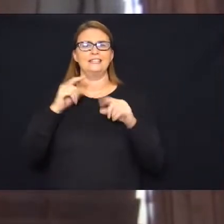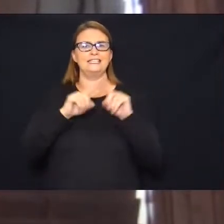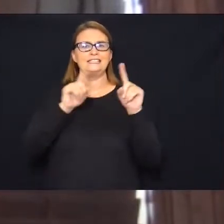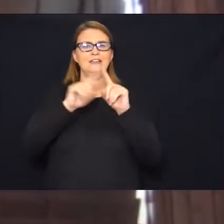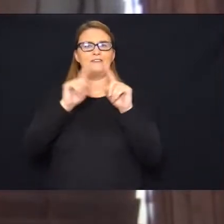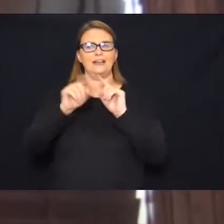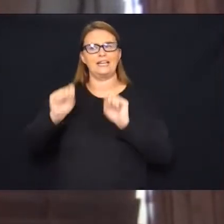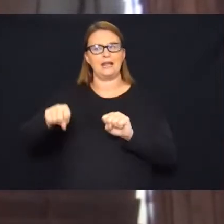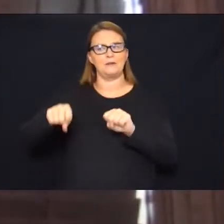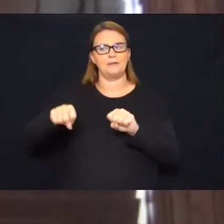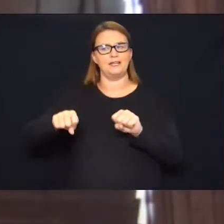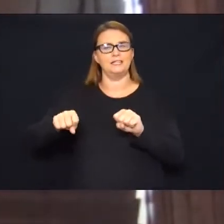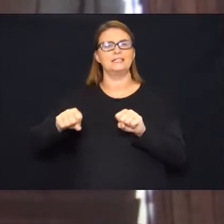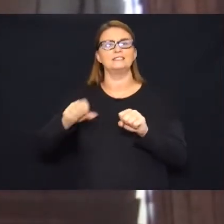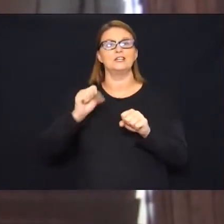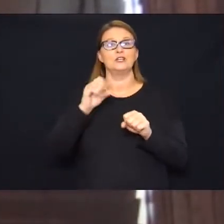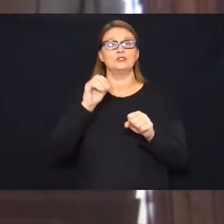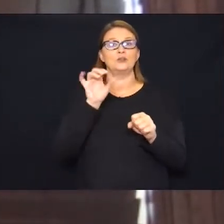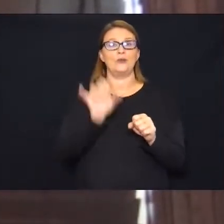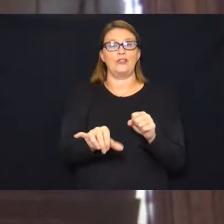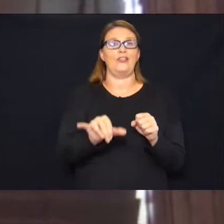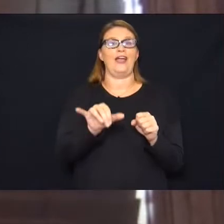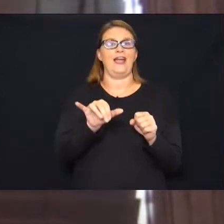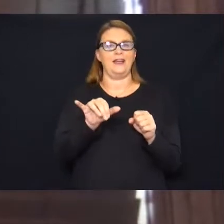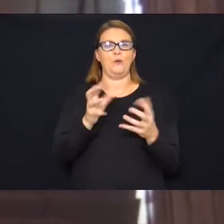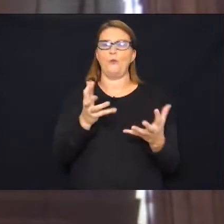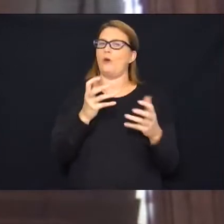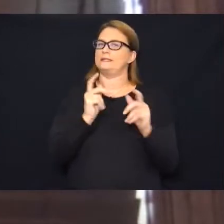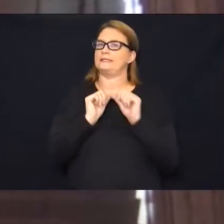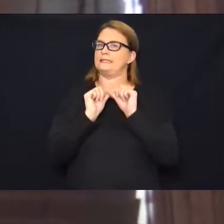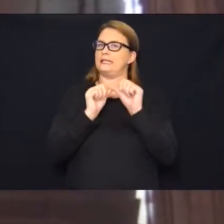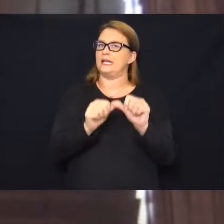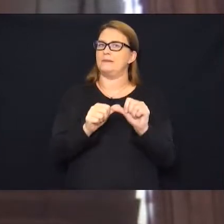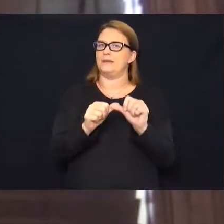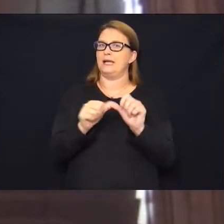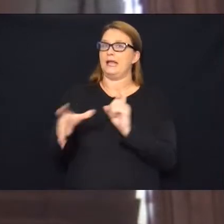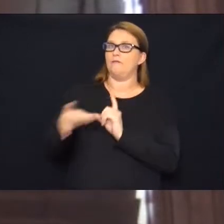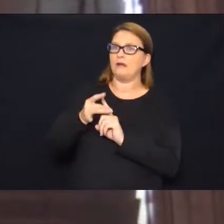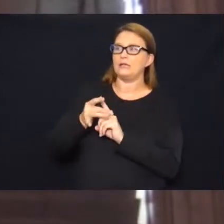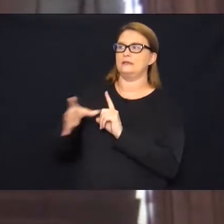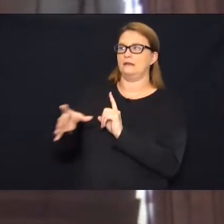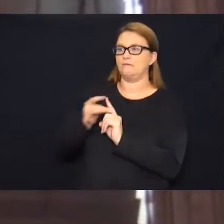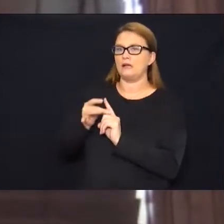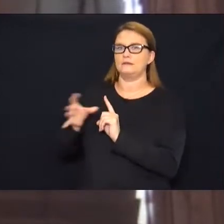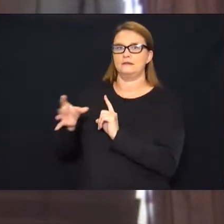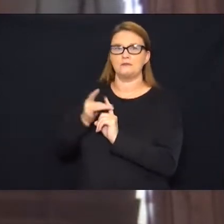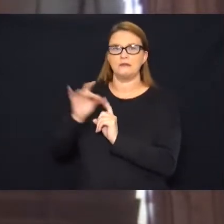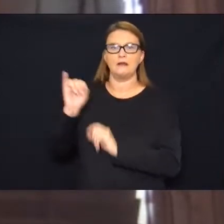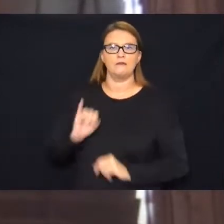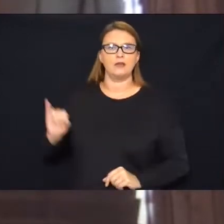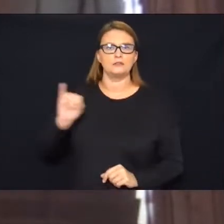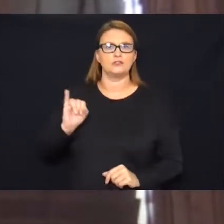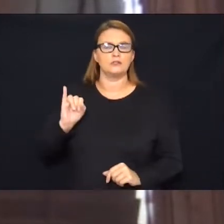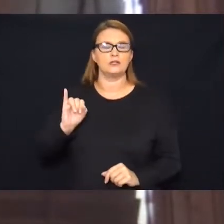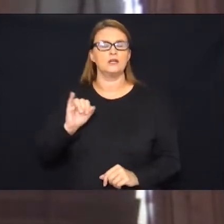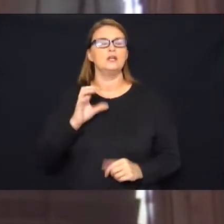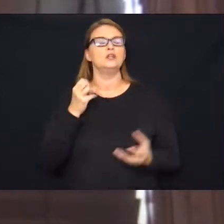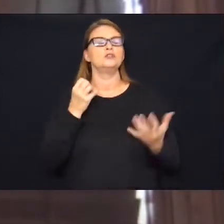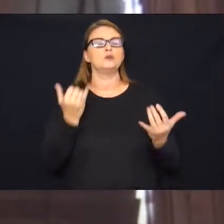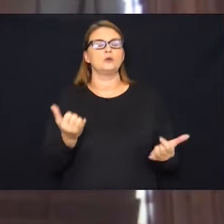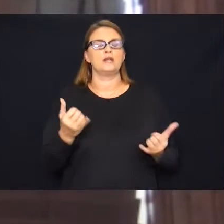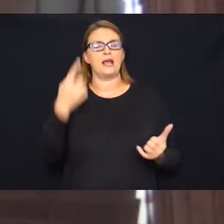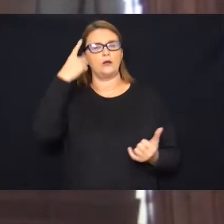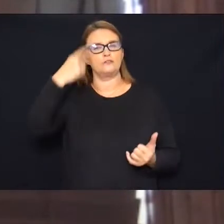to infect. So this virus certainly wants to keep infecting us, and it is really up to us to become